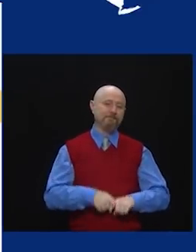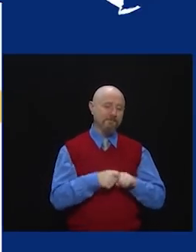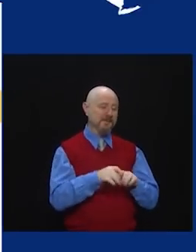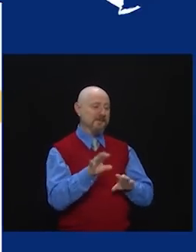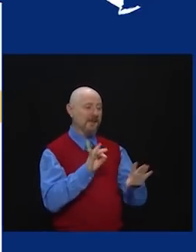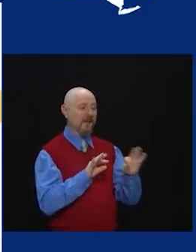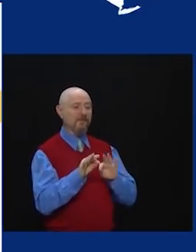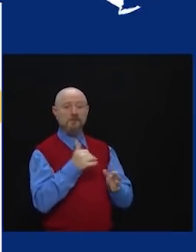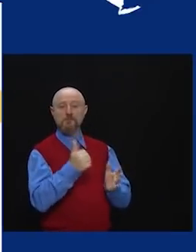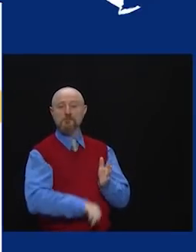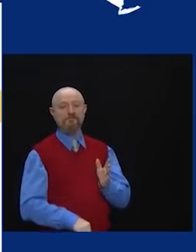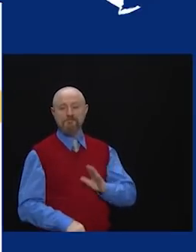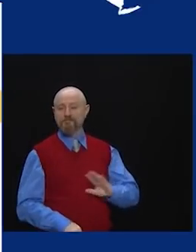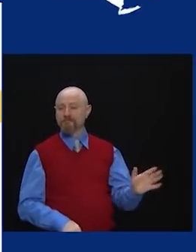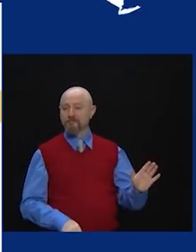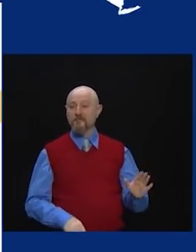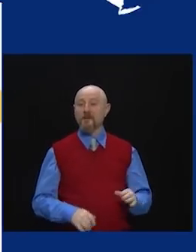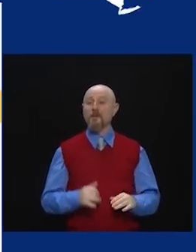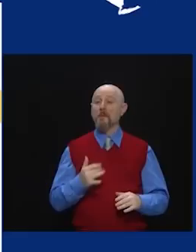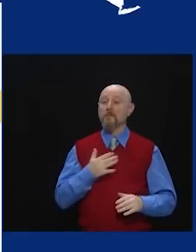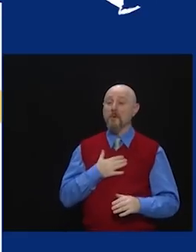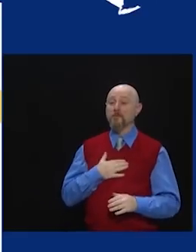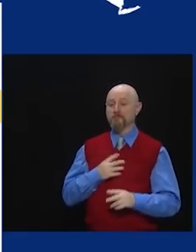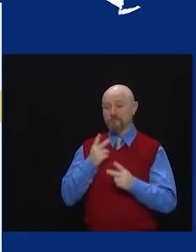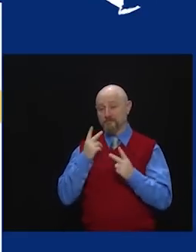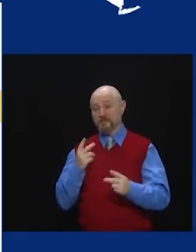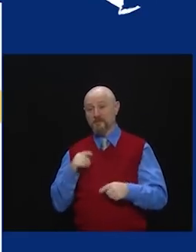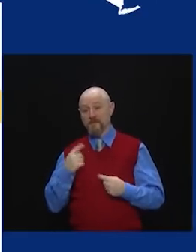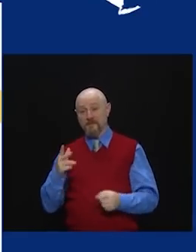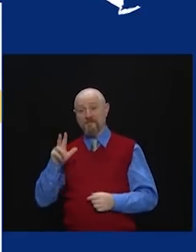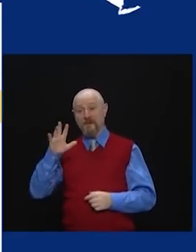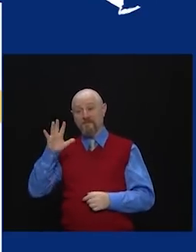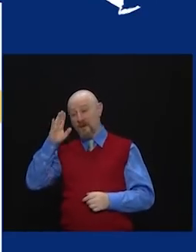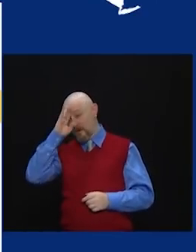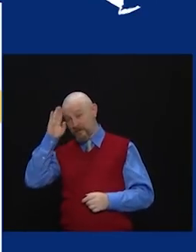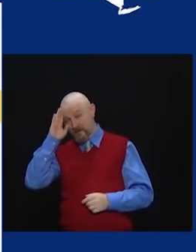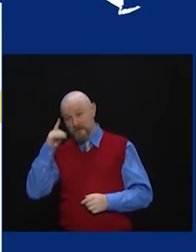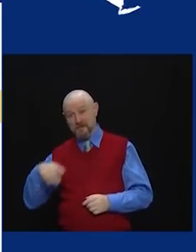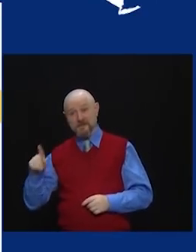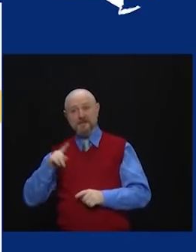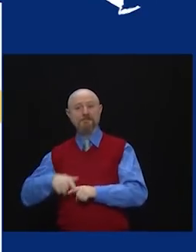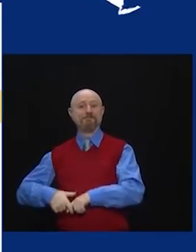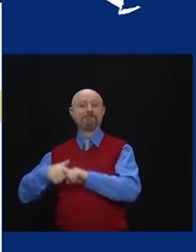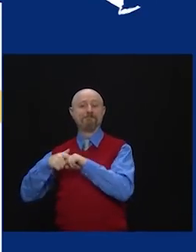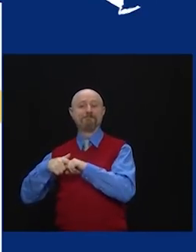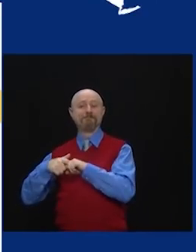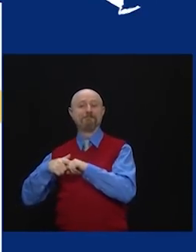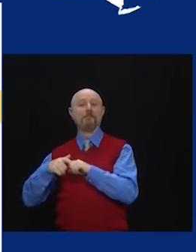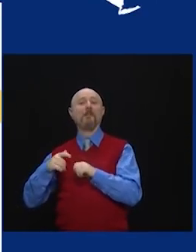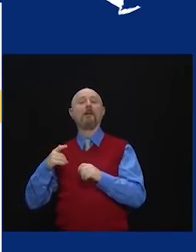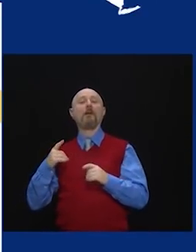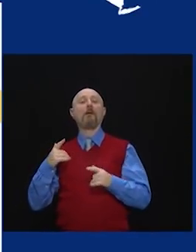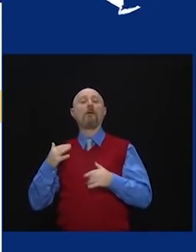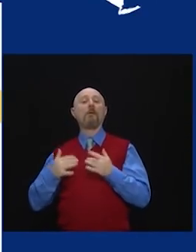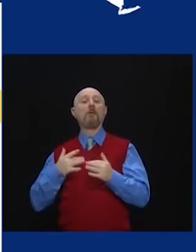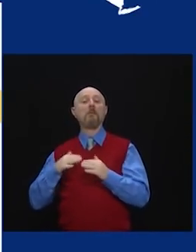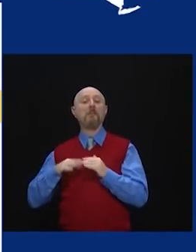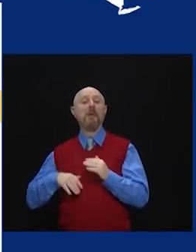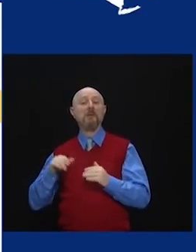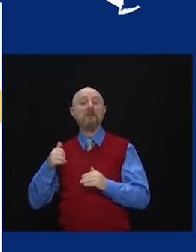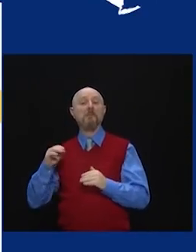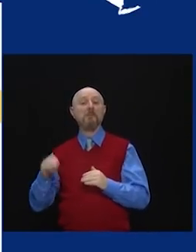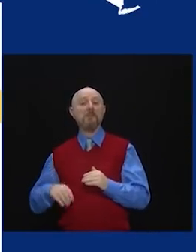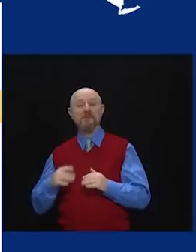the trend line here. We're down from 35 hospitals that had to cease their elective surgeries because they were below 10%